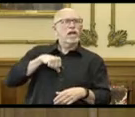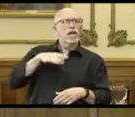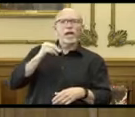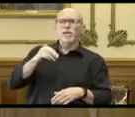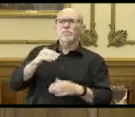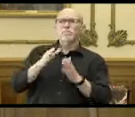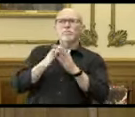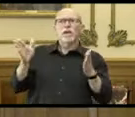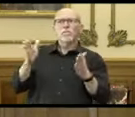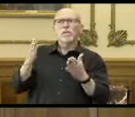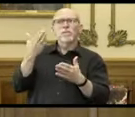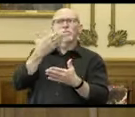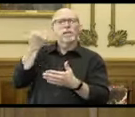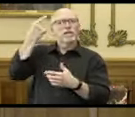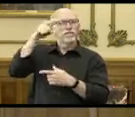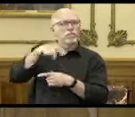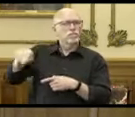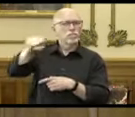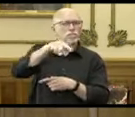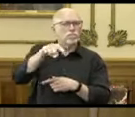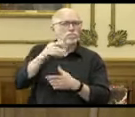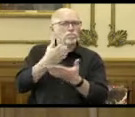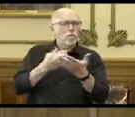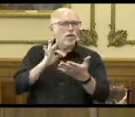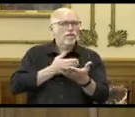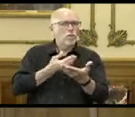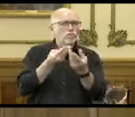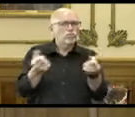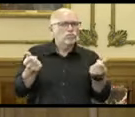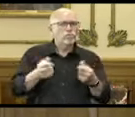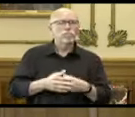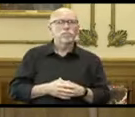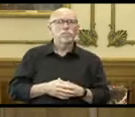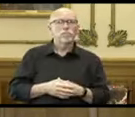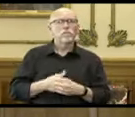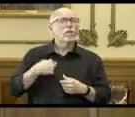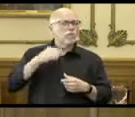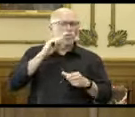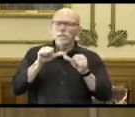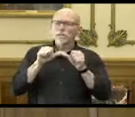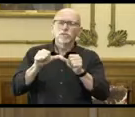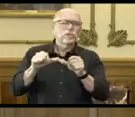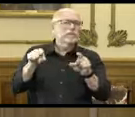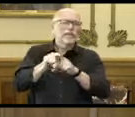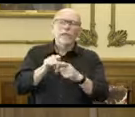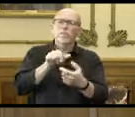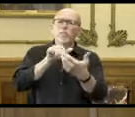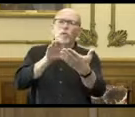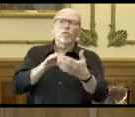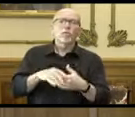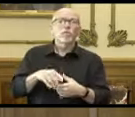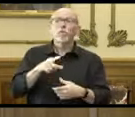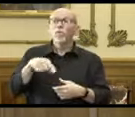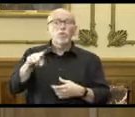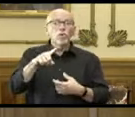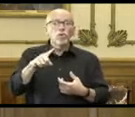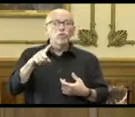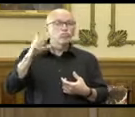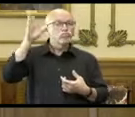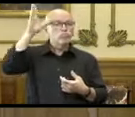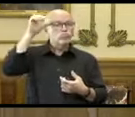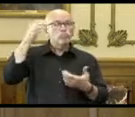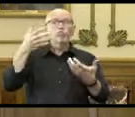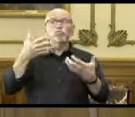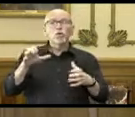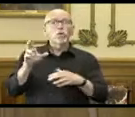part of the solution. And it will continue to be. So while not wearing a mask, when